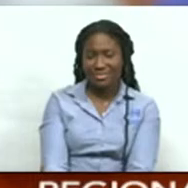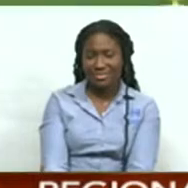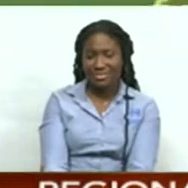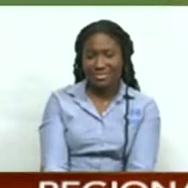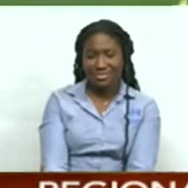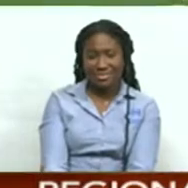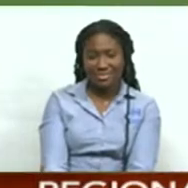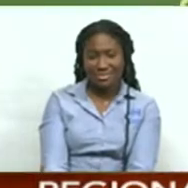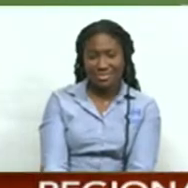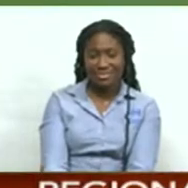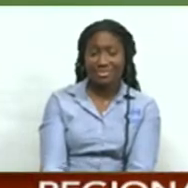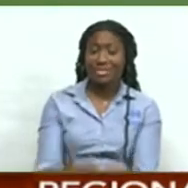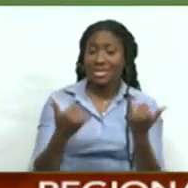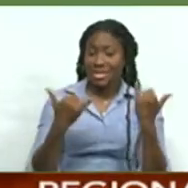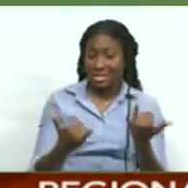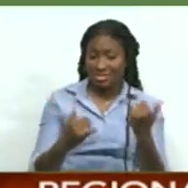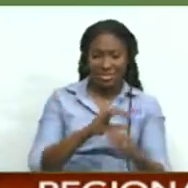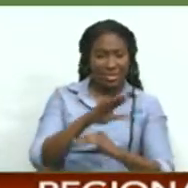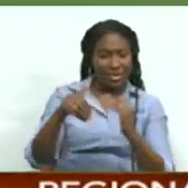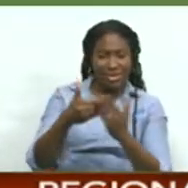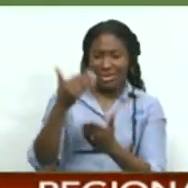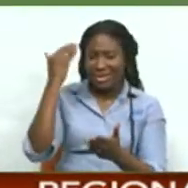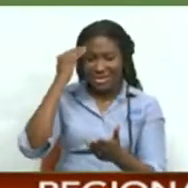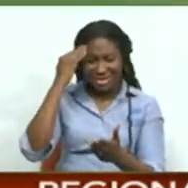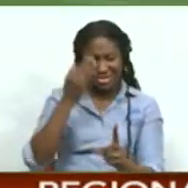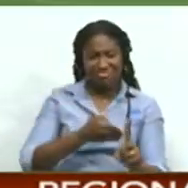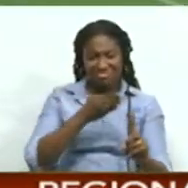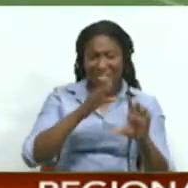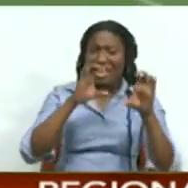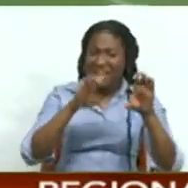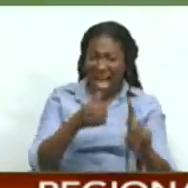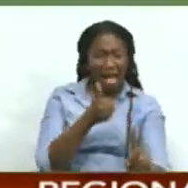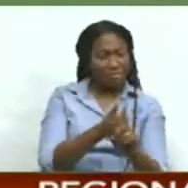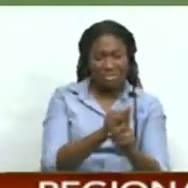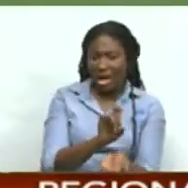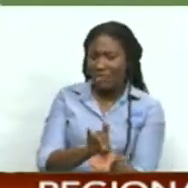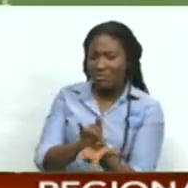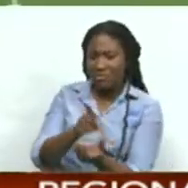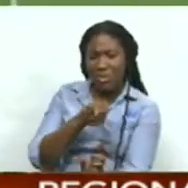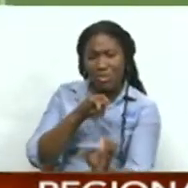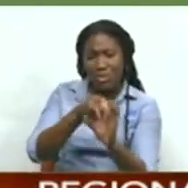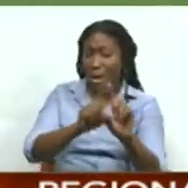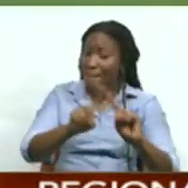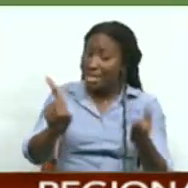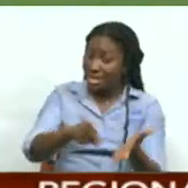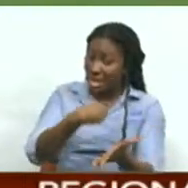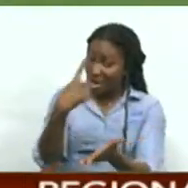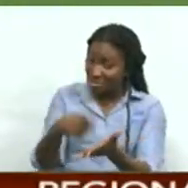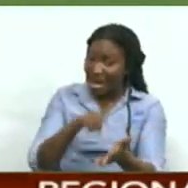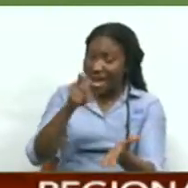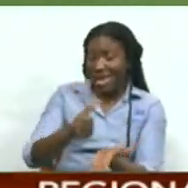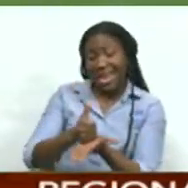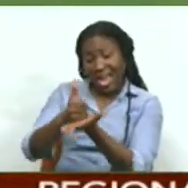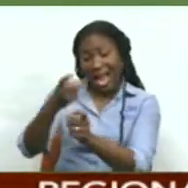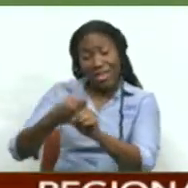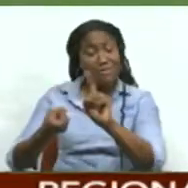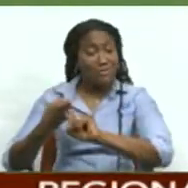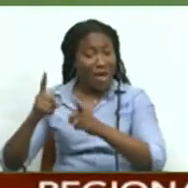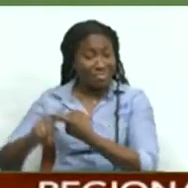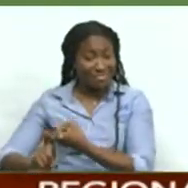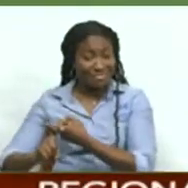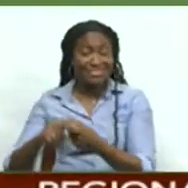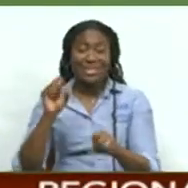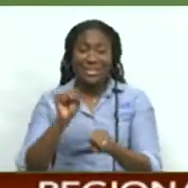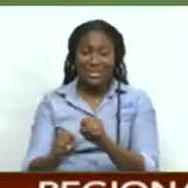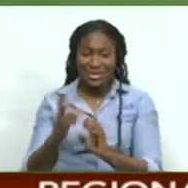On any given day, Felipe Anderson could very well do it himself. But sometimes you get by with a little help from your friends. Count the passes,